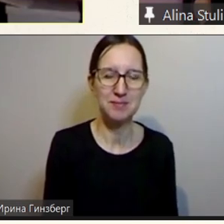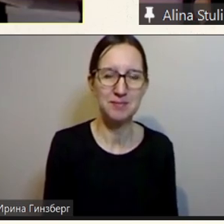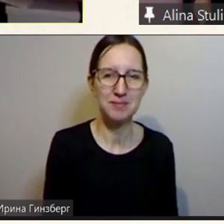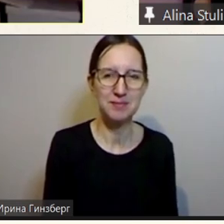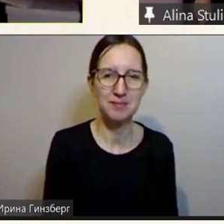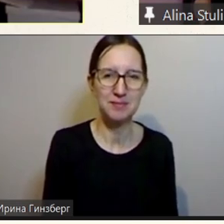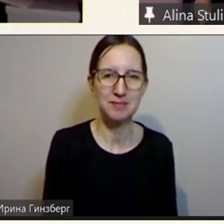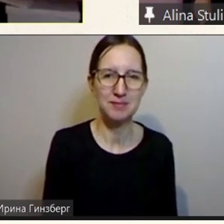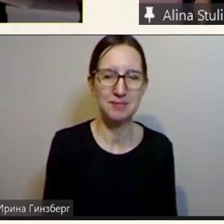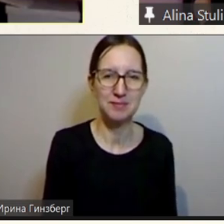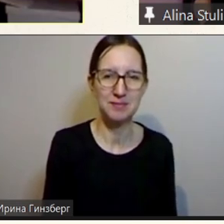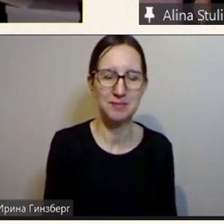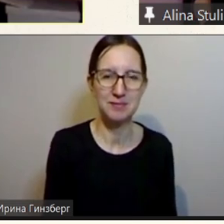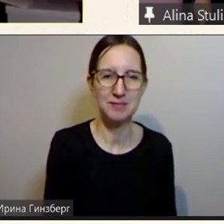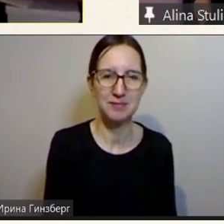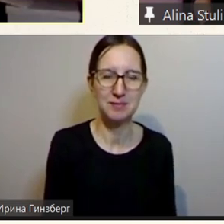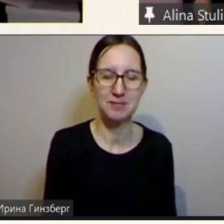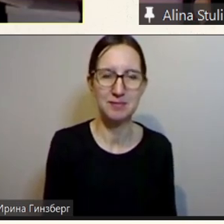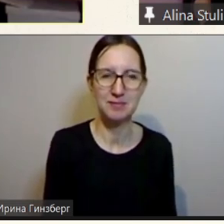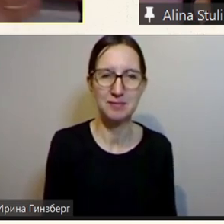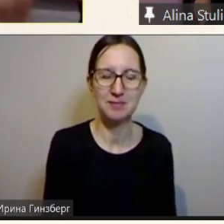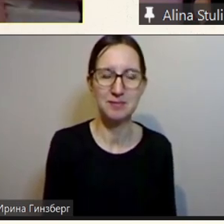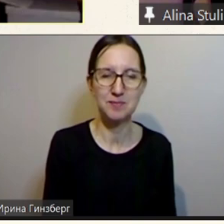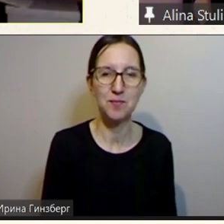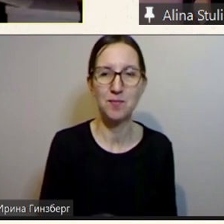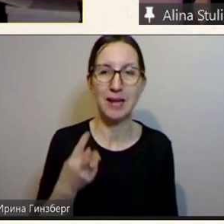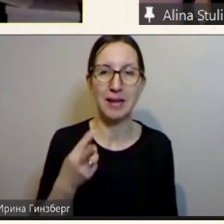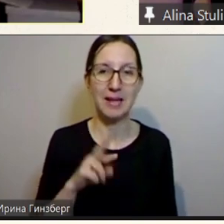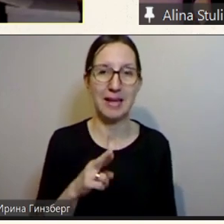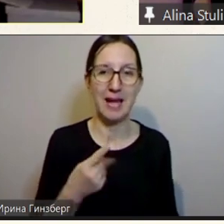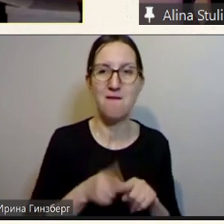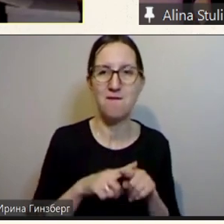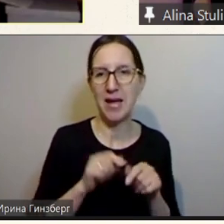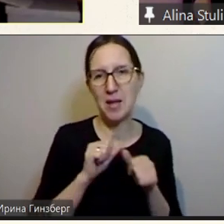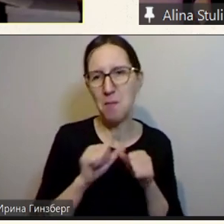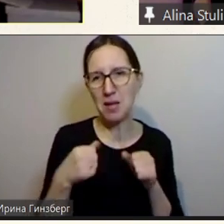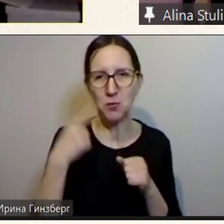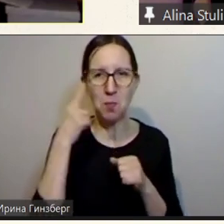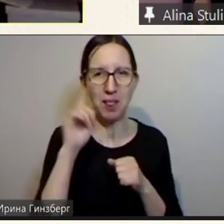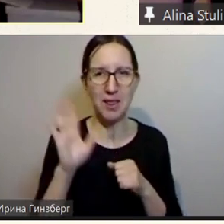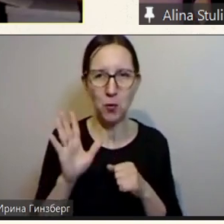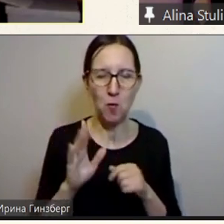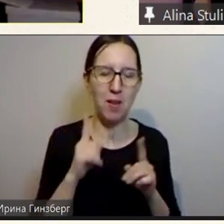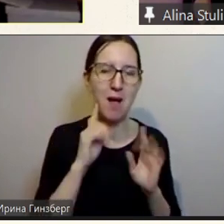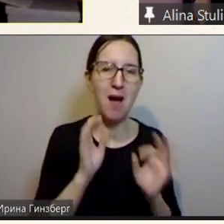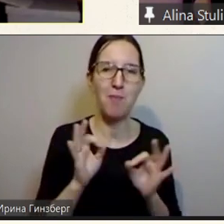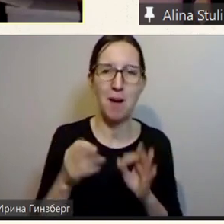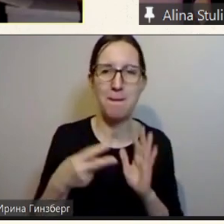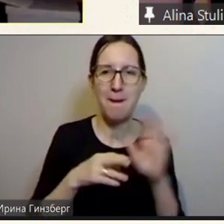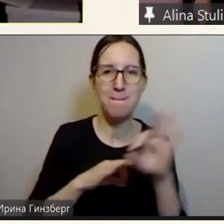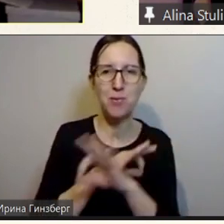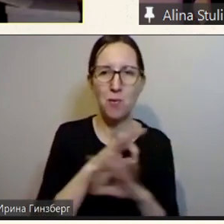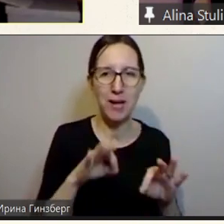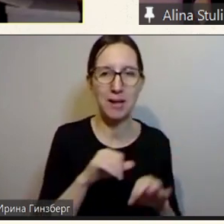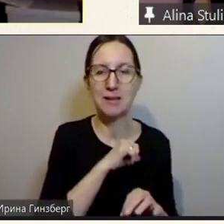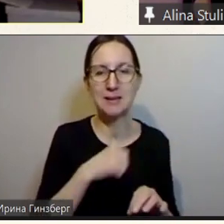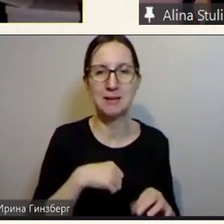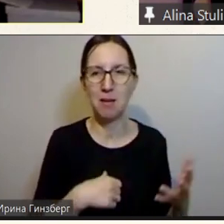Actually, it's something that I haven't really thought about because the projects come to us, you know, and so we're always, you